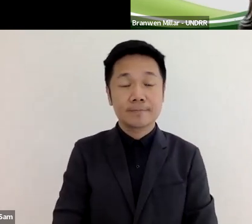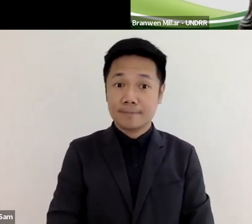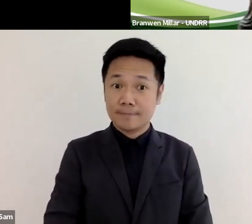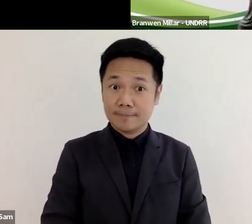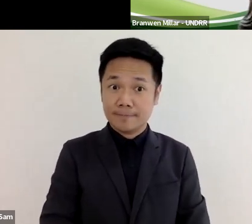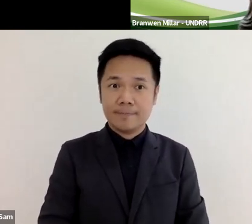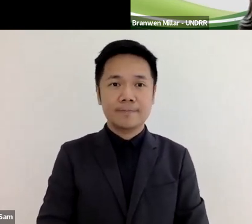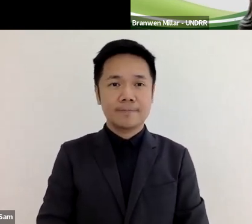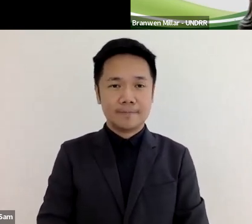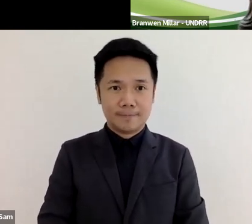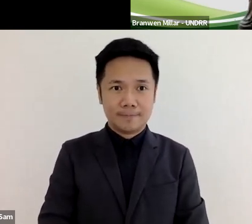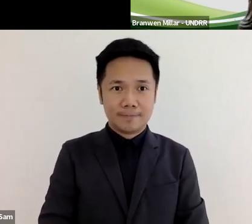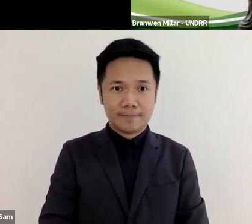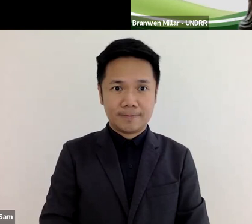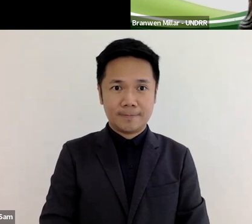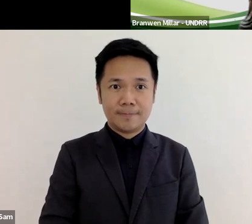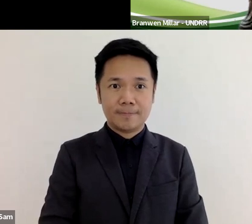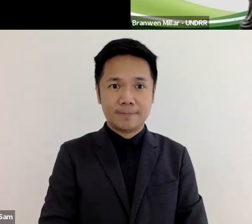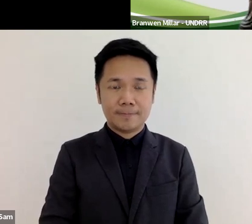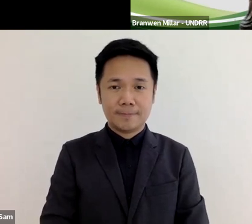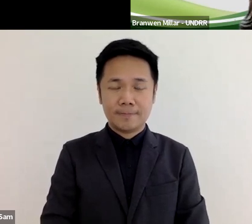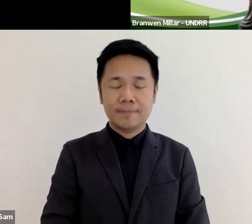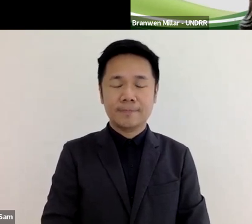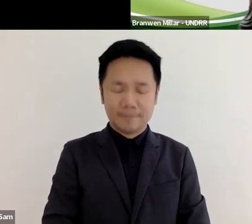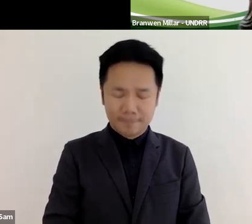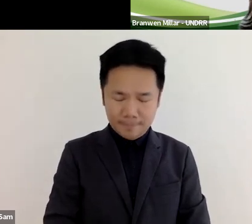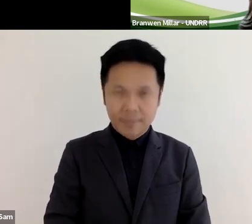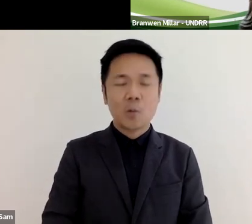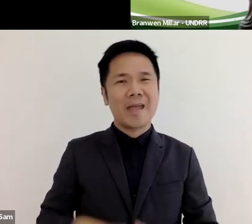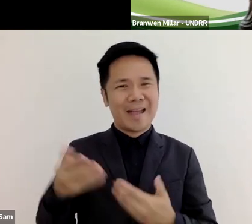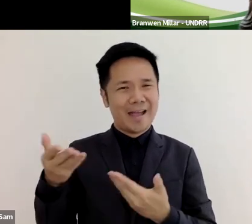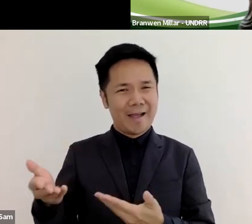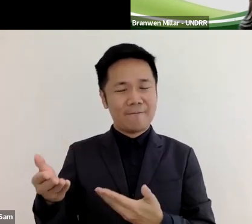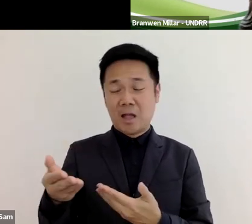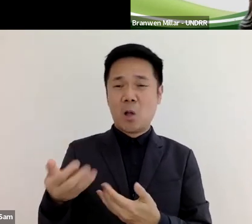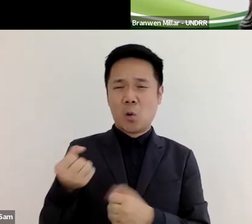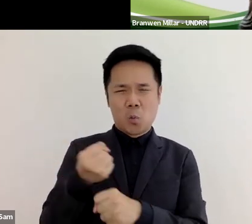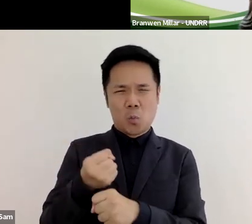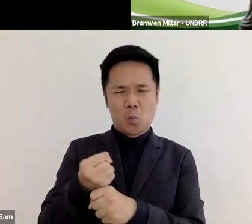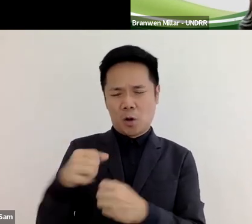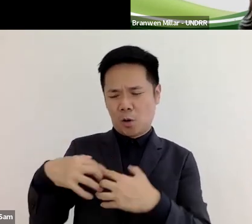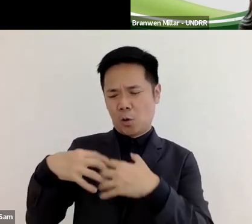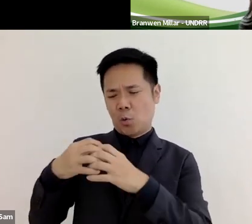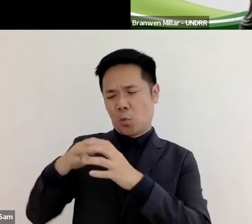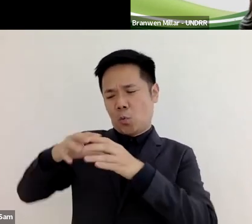We also have a Proactive Human Rights Task Force, Family Protection Act,